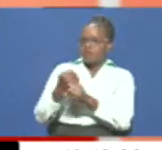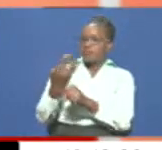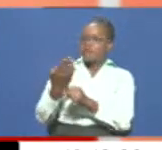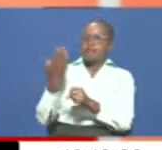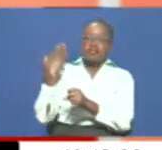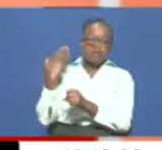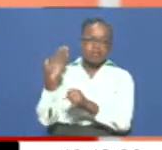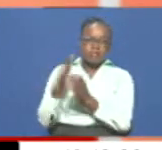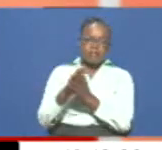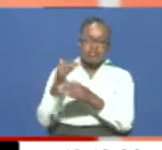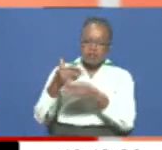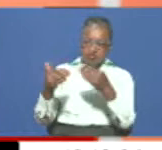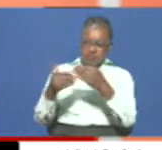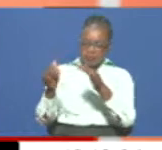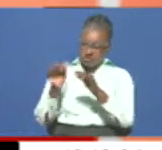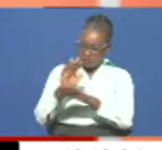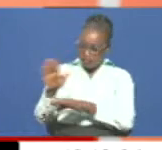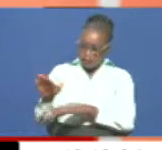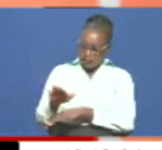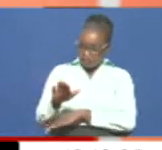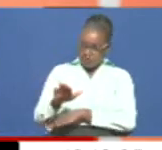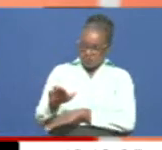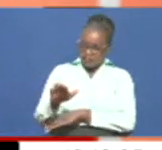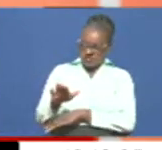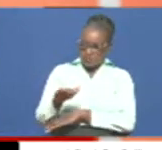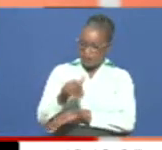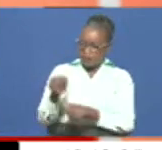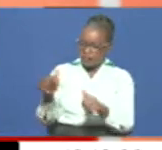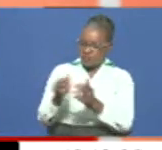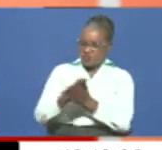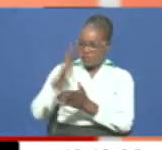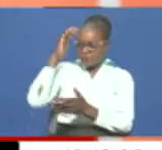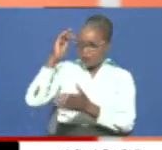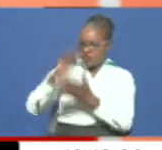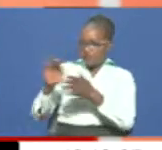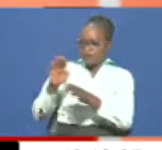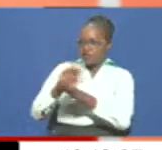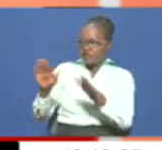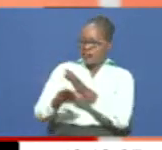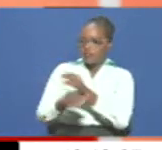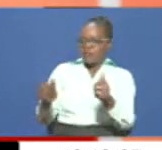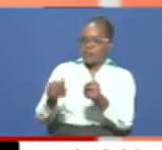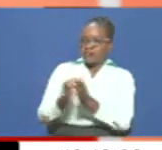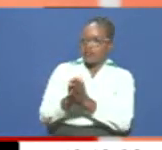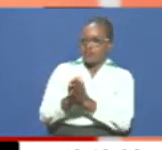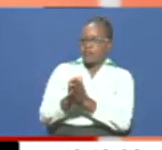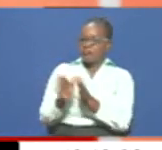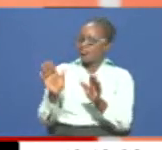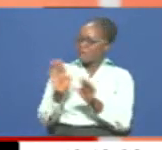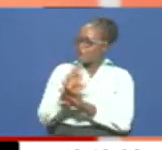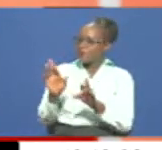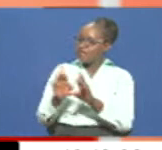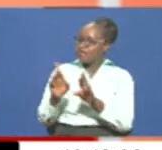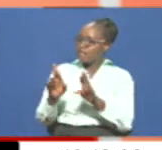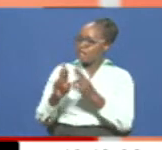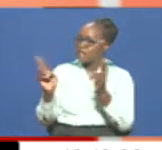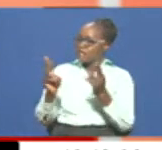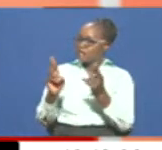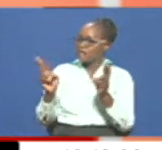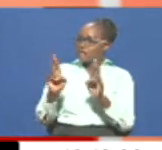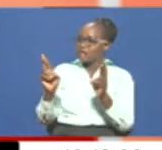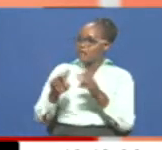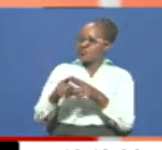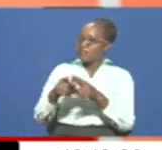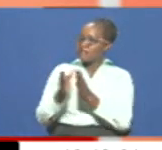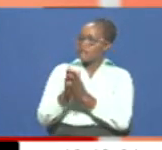the structures in place. And we believe the structures are in place. The ship is ready to sail. The National Olympic Committee is able